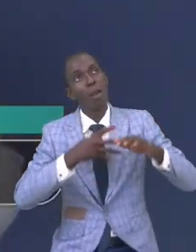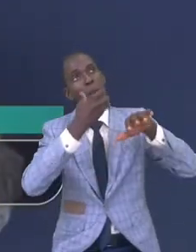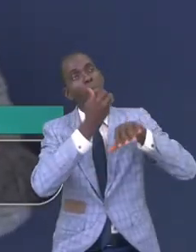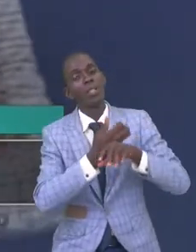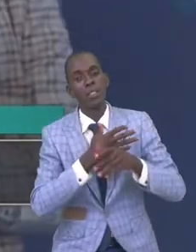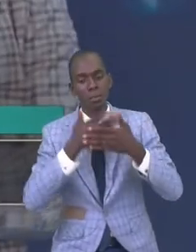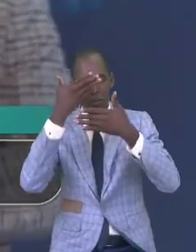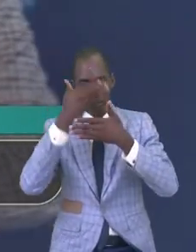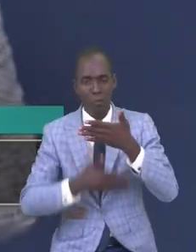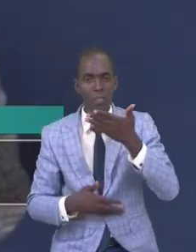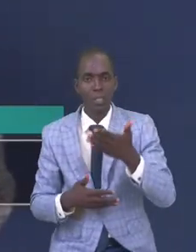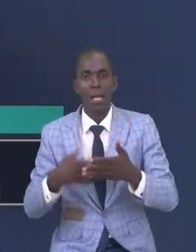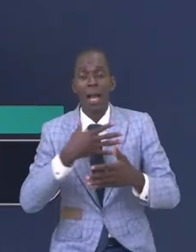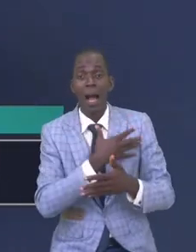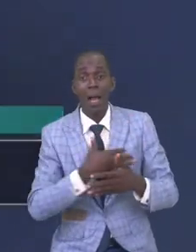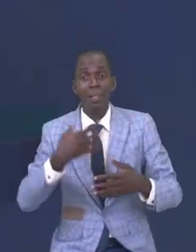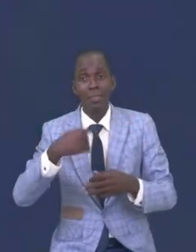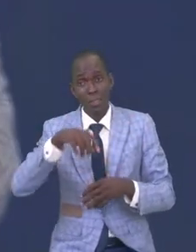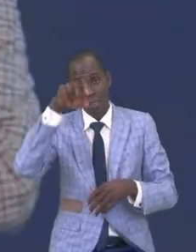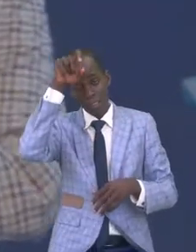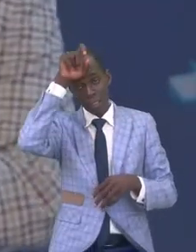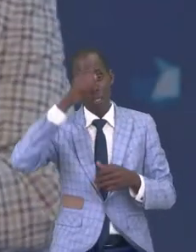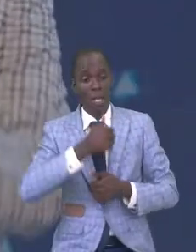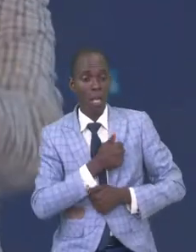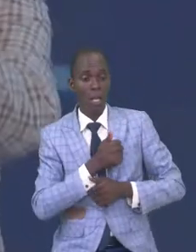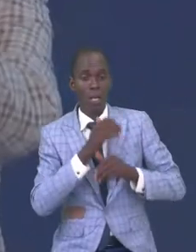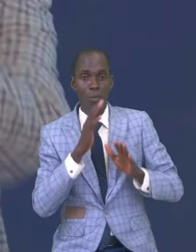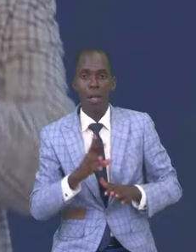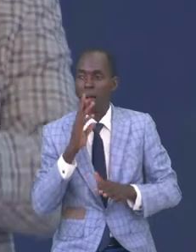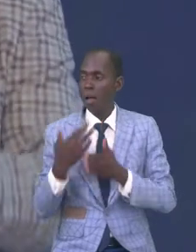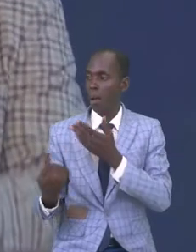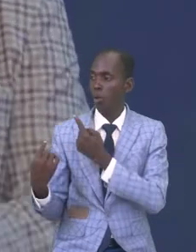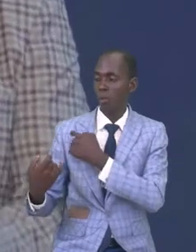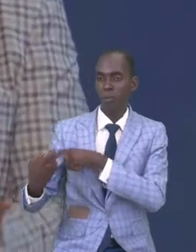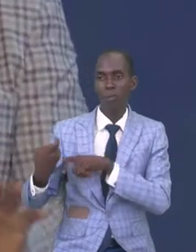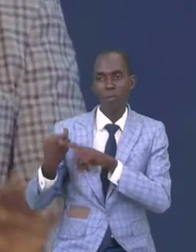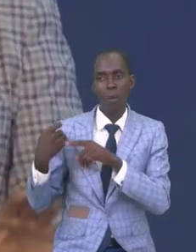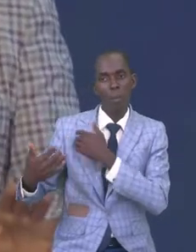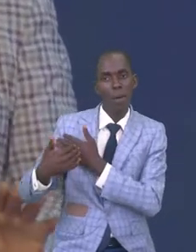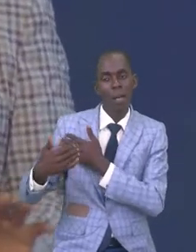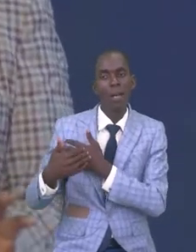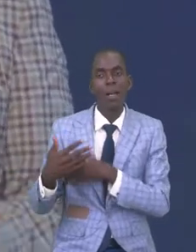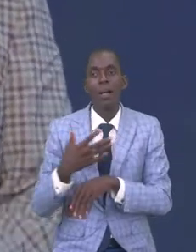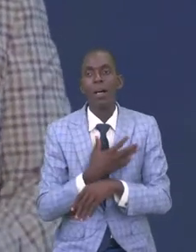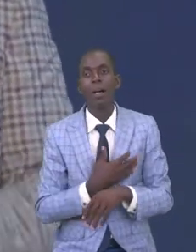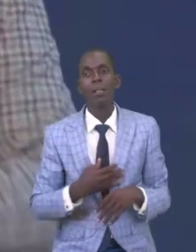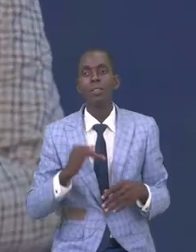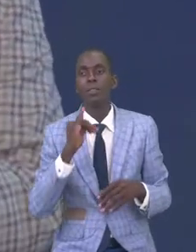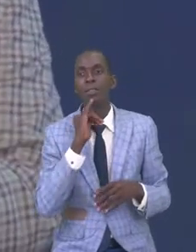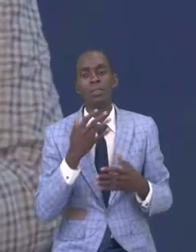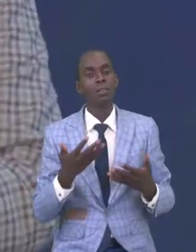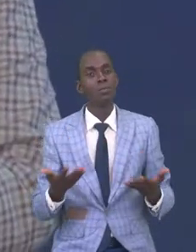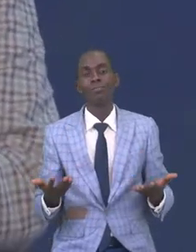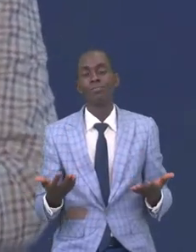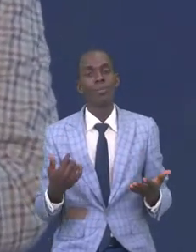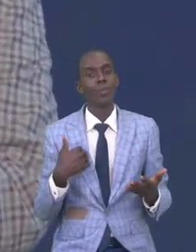army behind them. And they cried as if everything is finishing